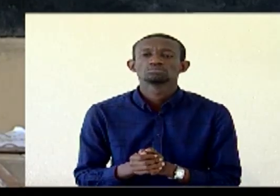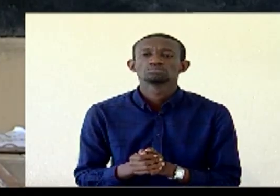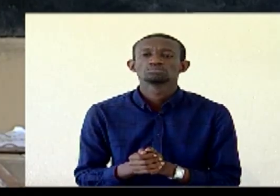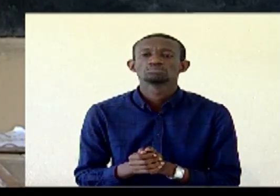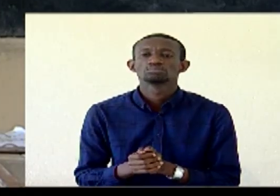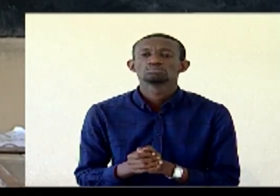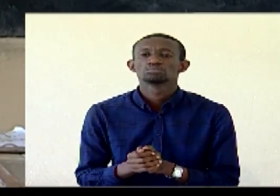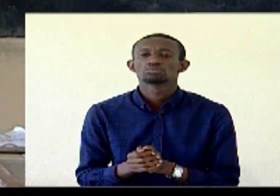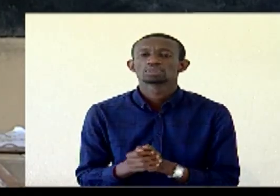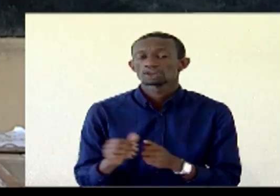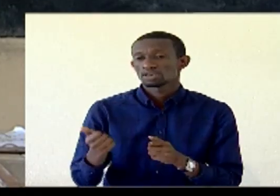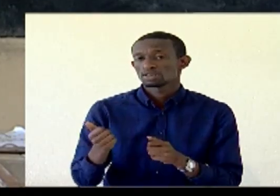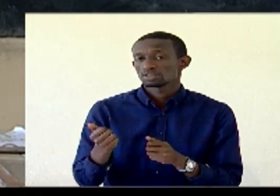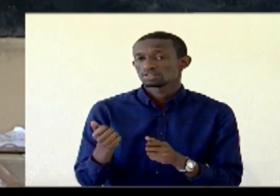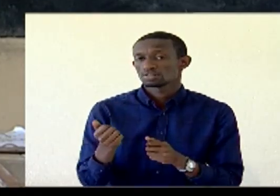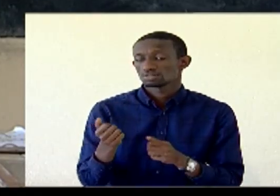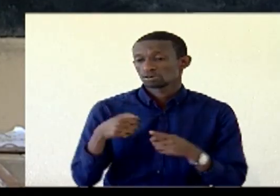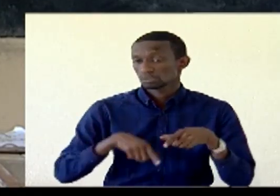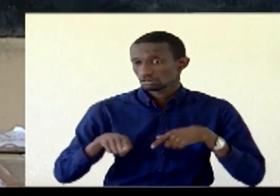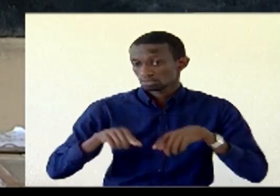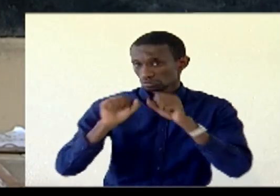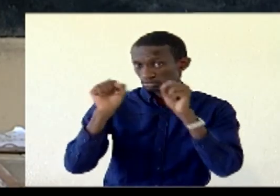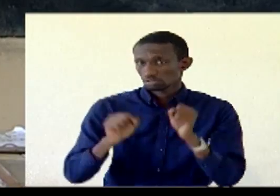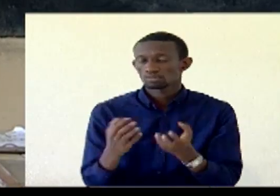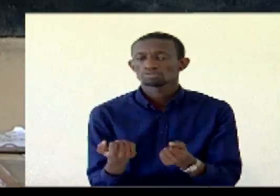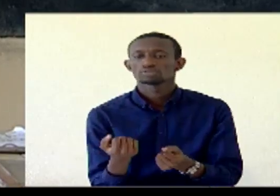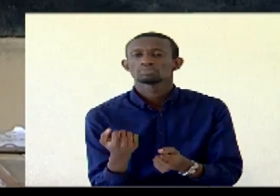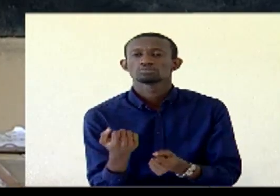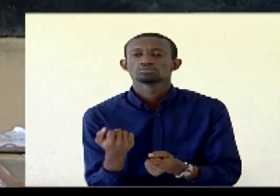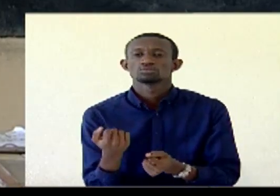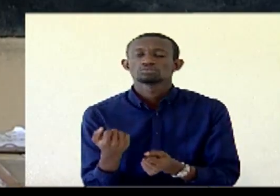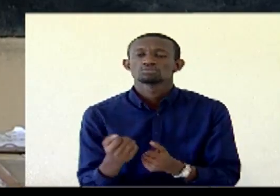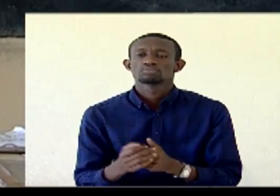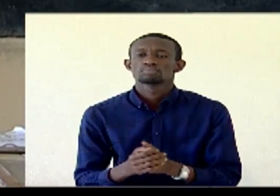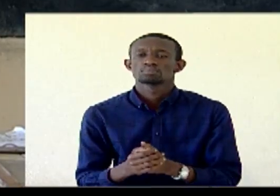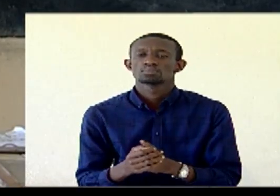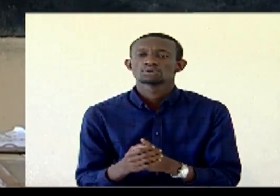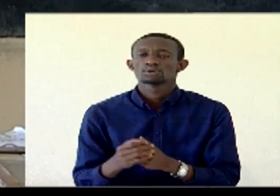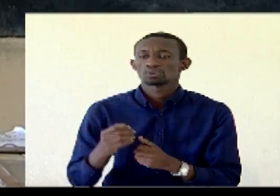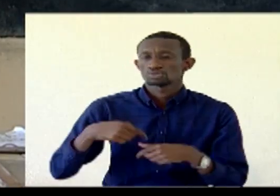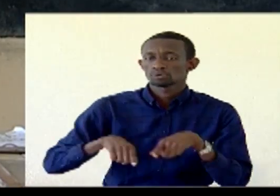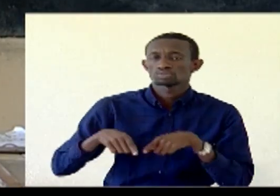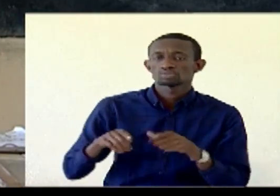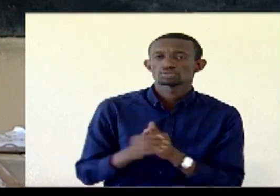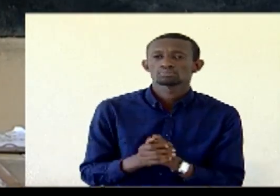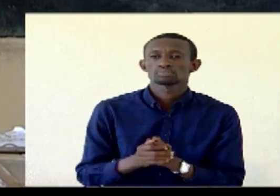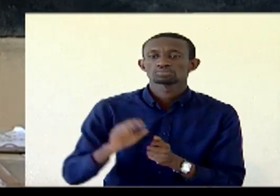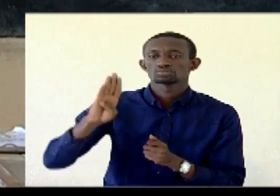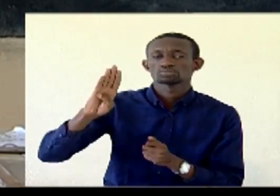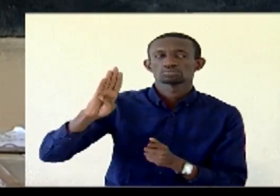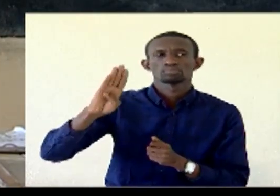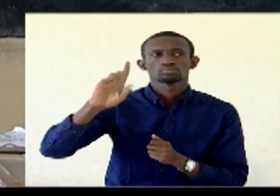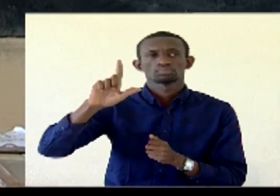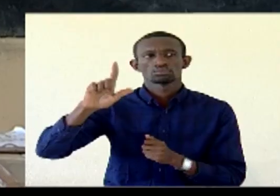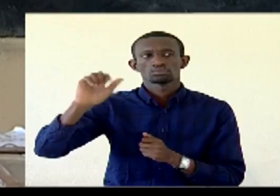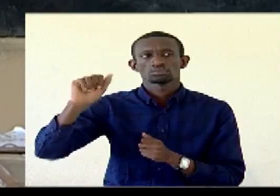the urinary bladder, which normally stores urine temporarily, the urinary bladder. So we're going to talk about these